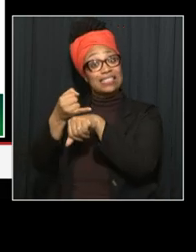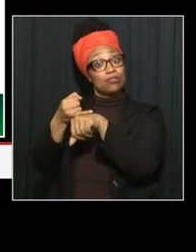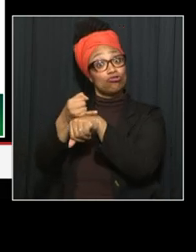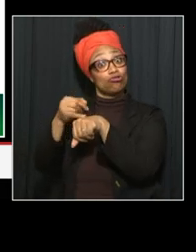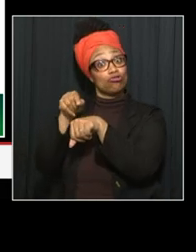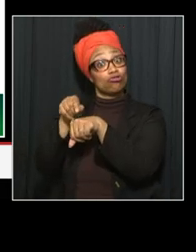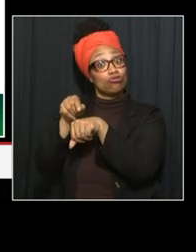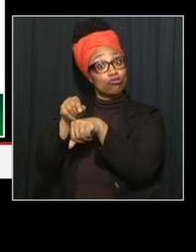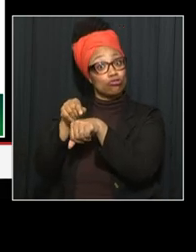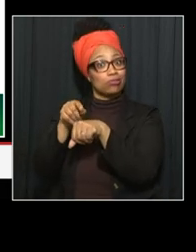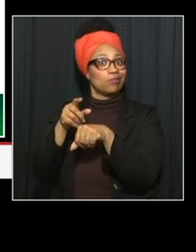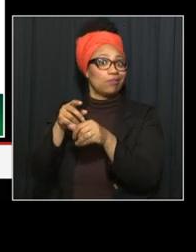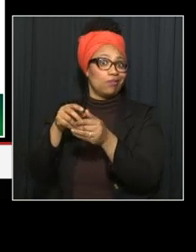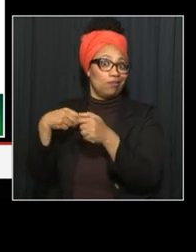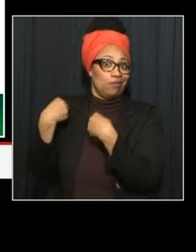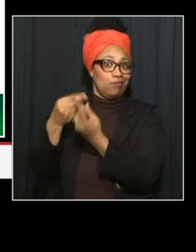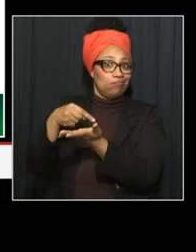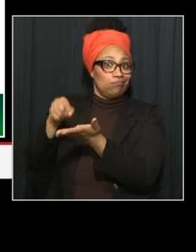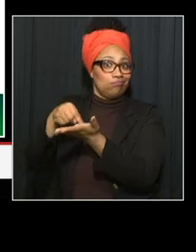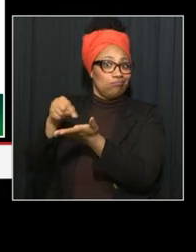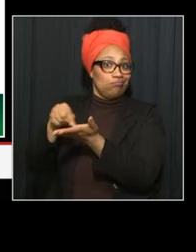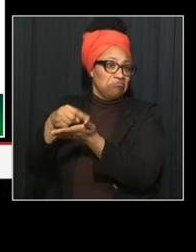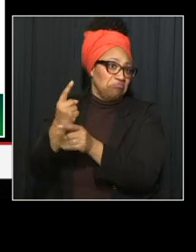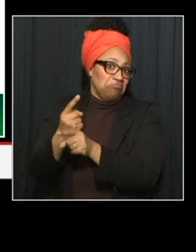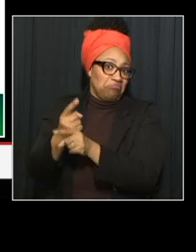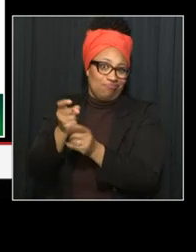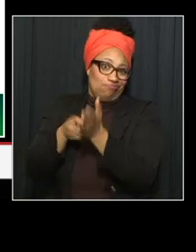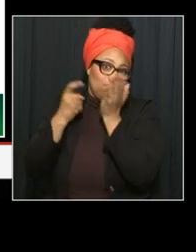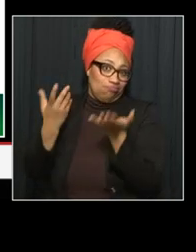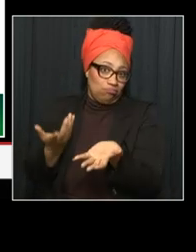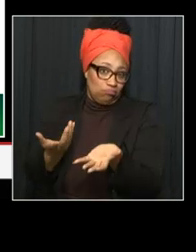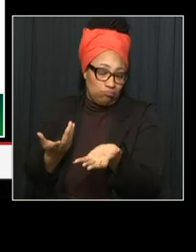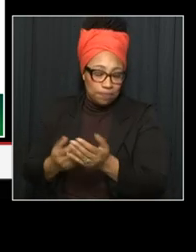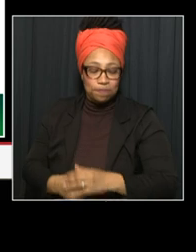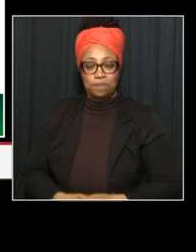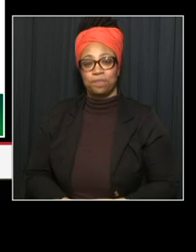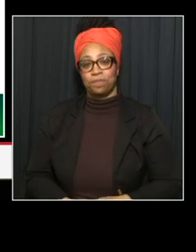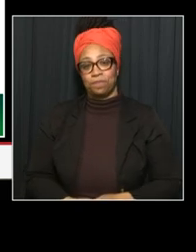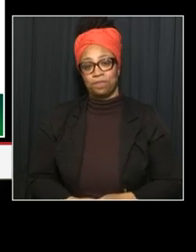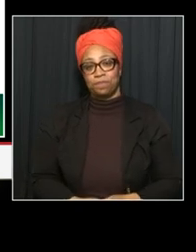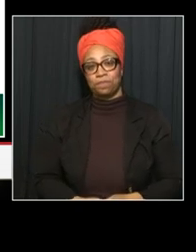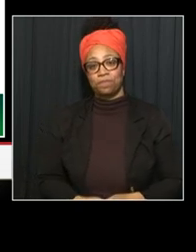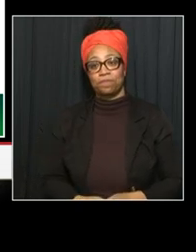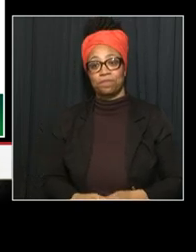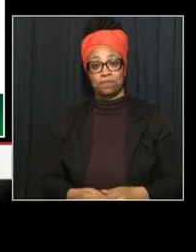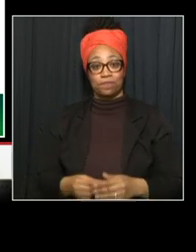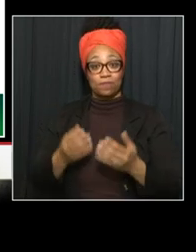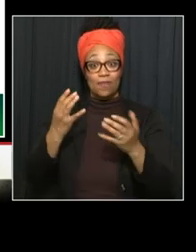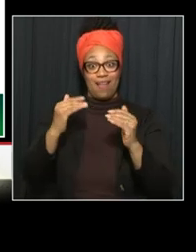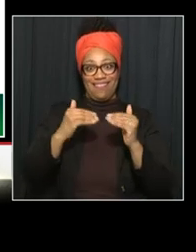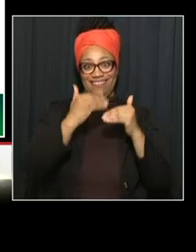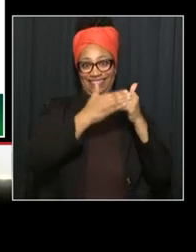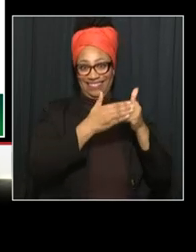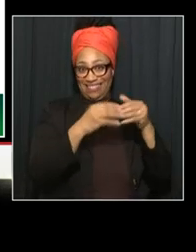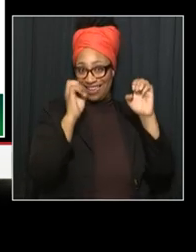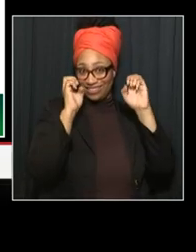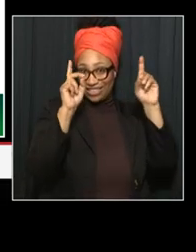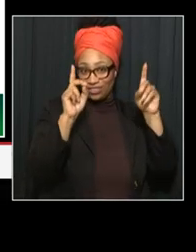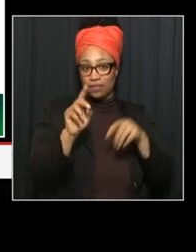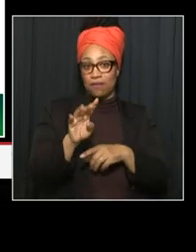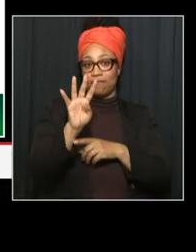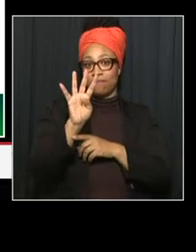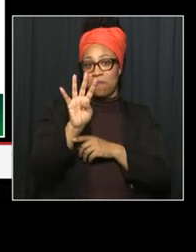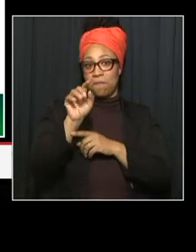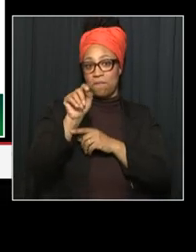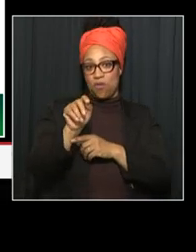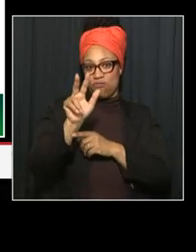fund those items. Education from a programmatic standpoint is the next largest part at $4.3 billion.